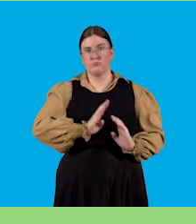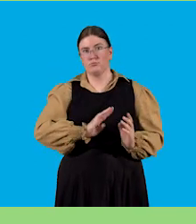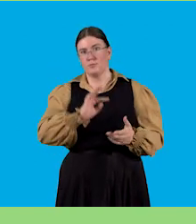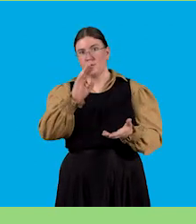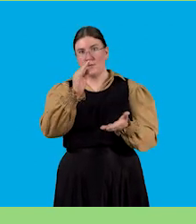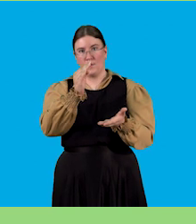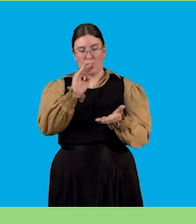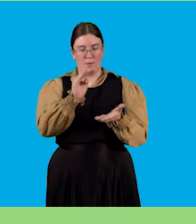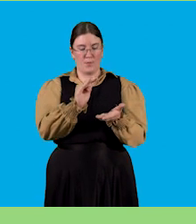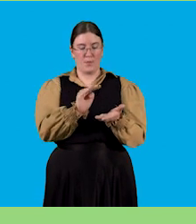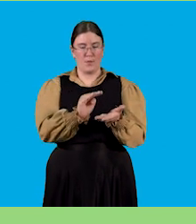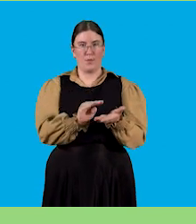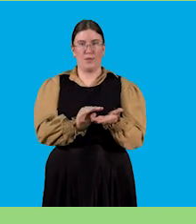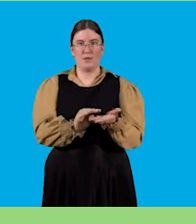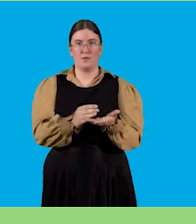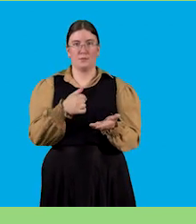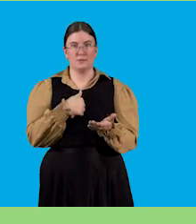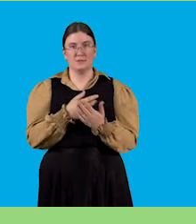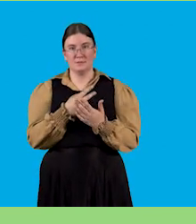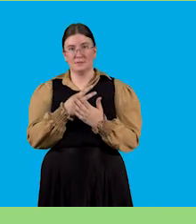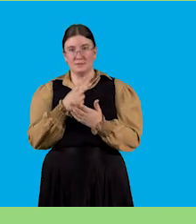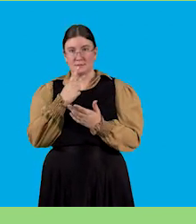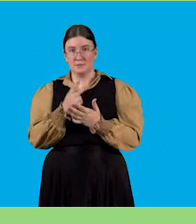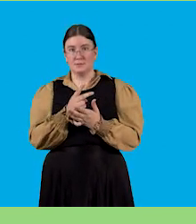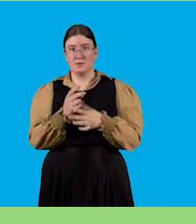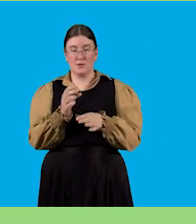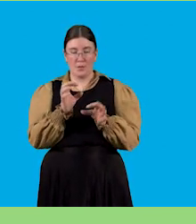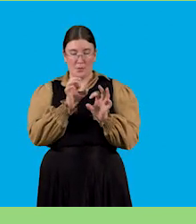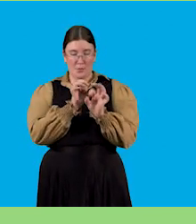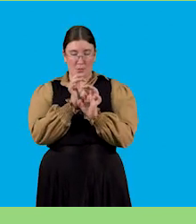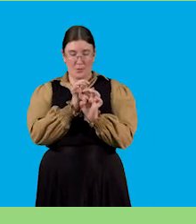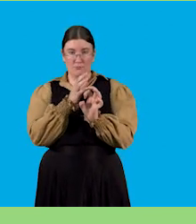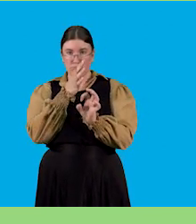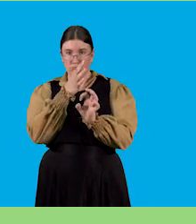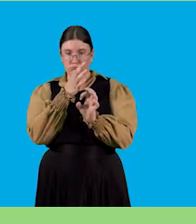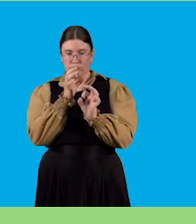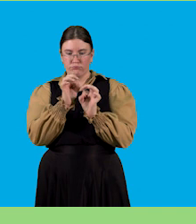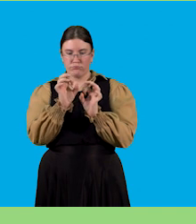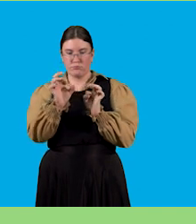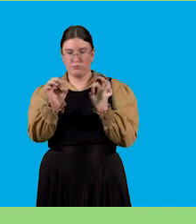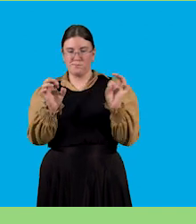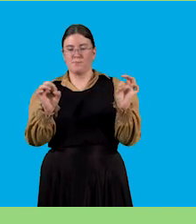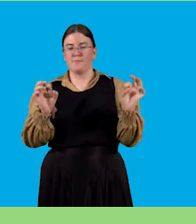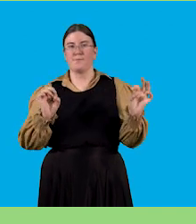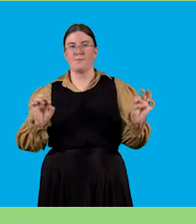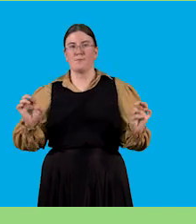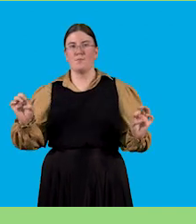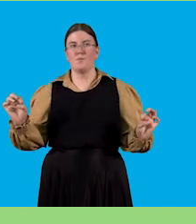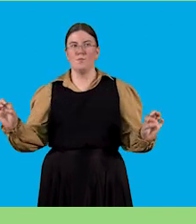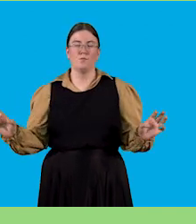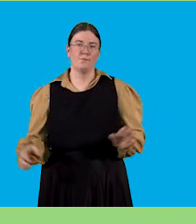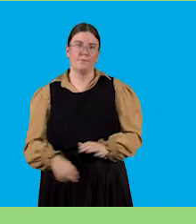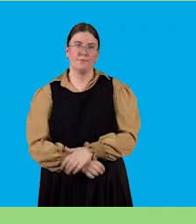see the movement of particles from a high concentration to a low concentration.